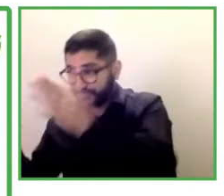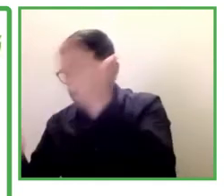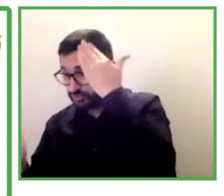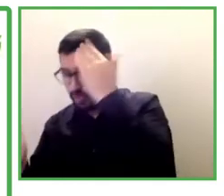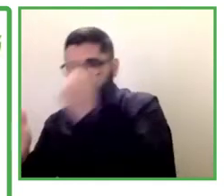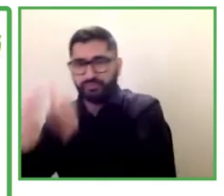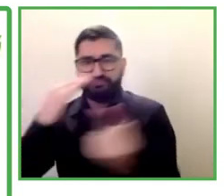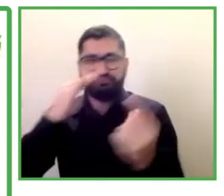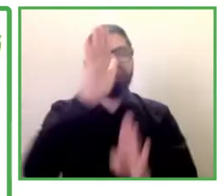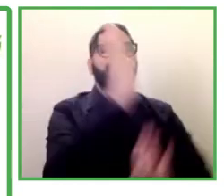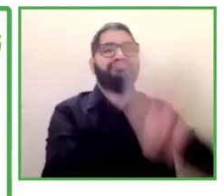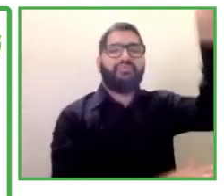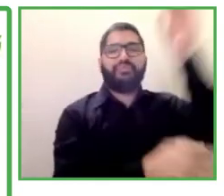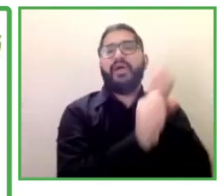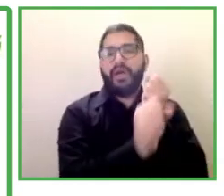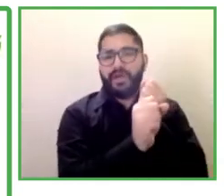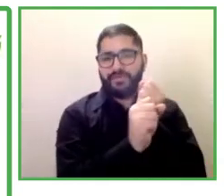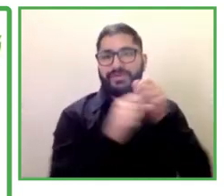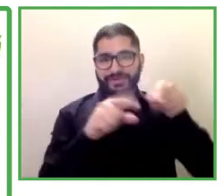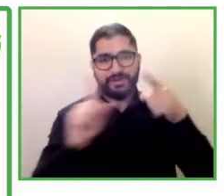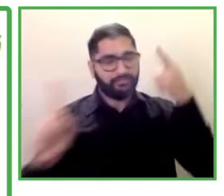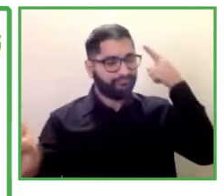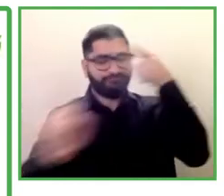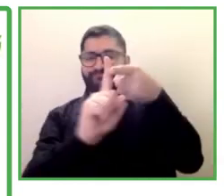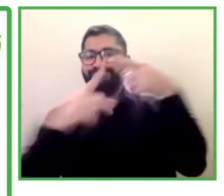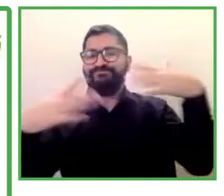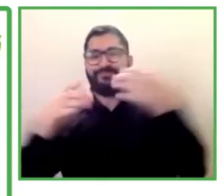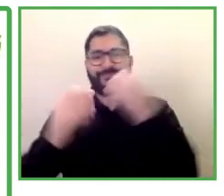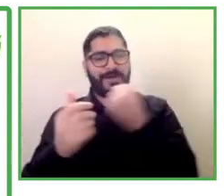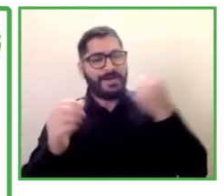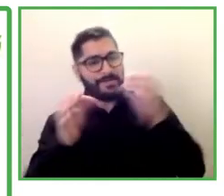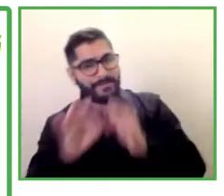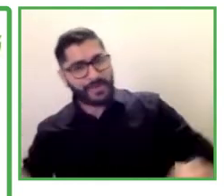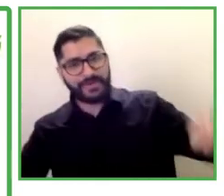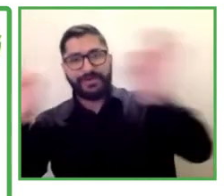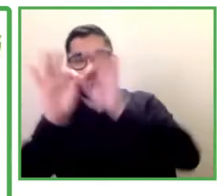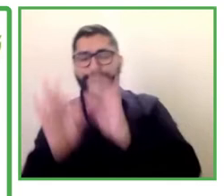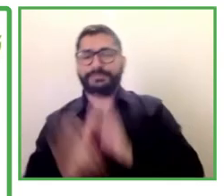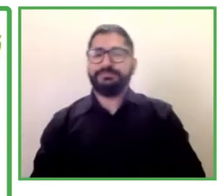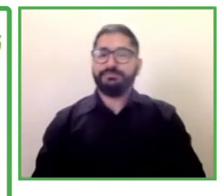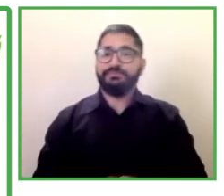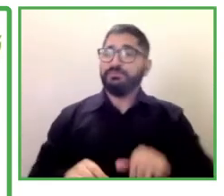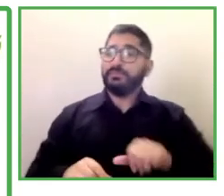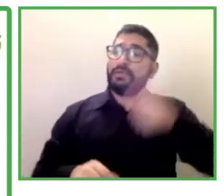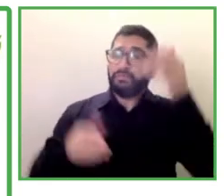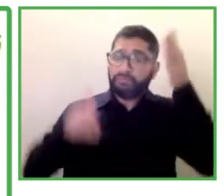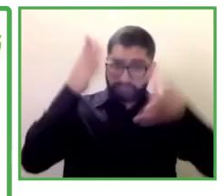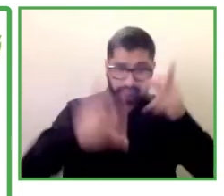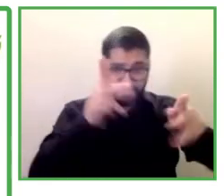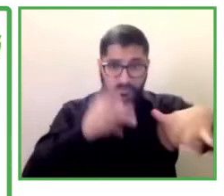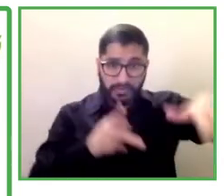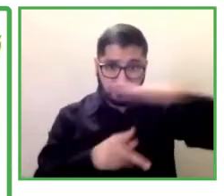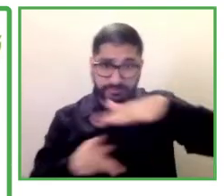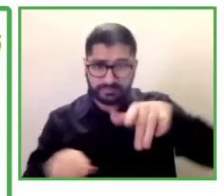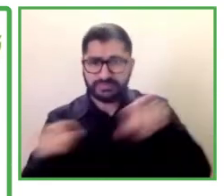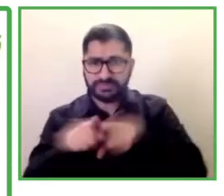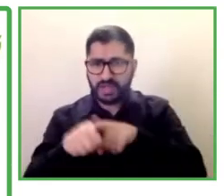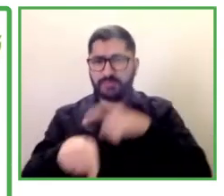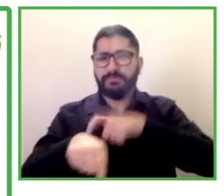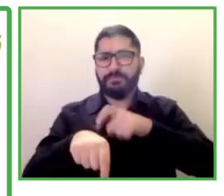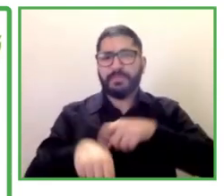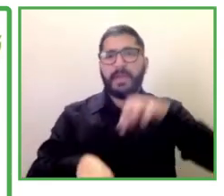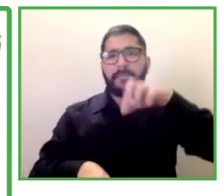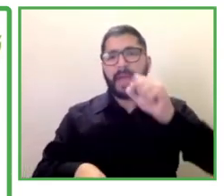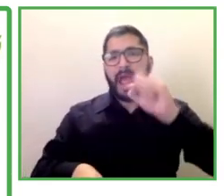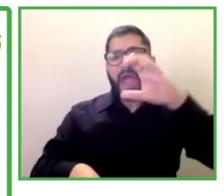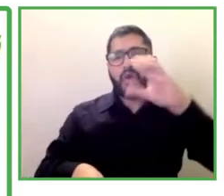testimony is really valuable and important. If we add that some of these people like Paco or Cesar, which